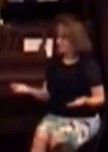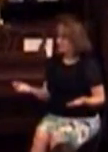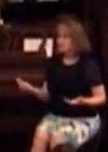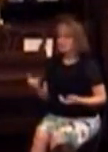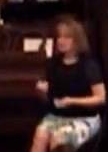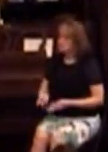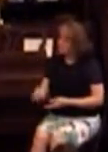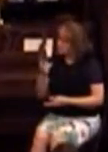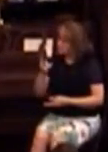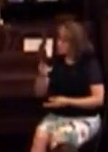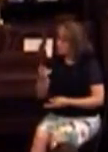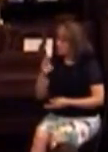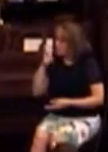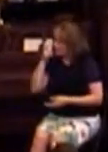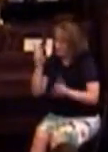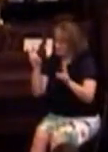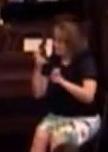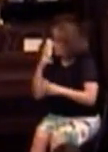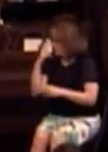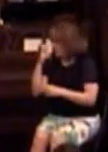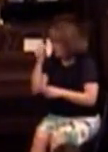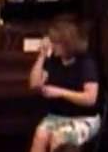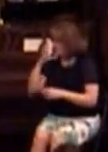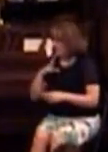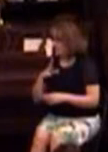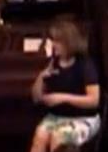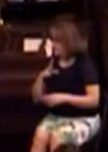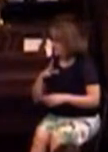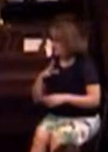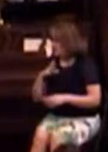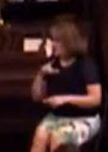can spiritually see? Who's happier? They're both happy.